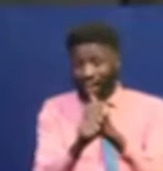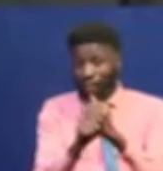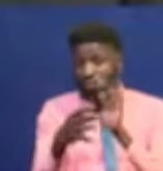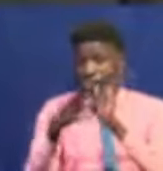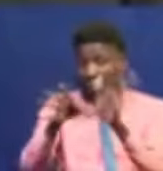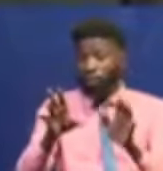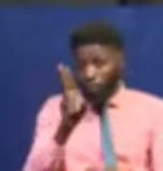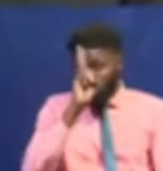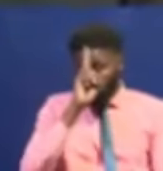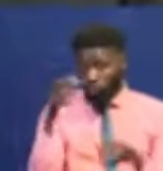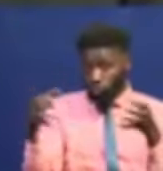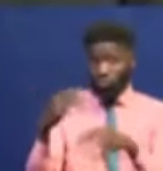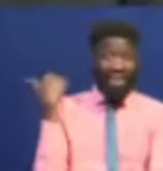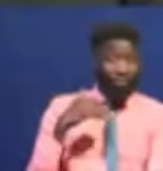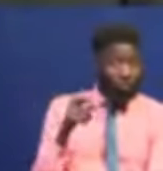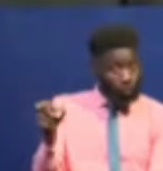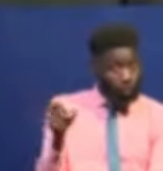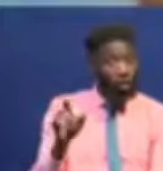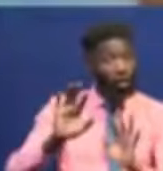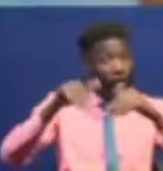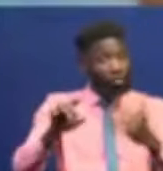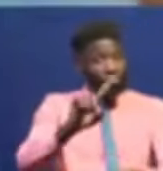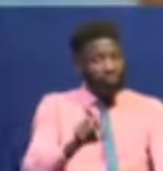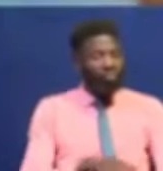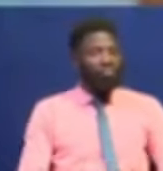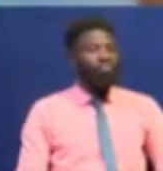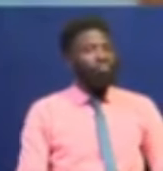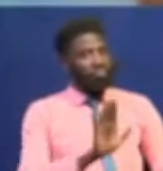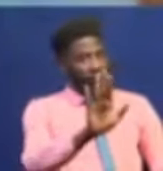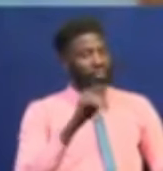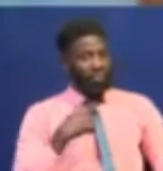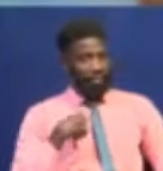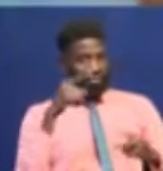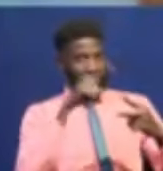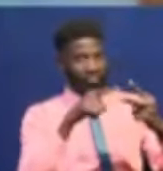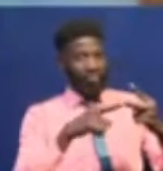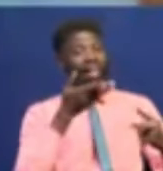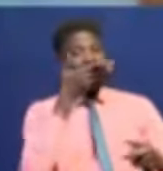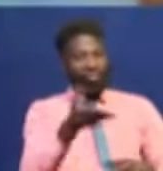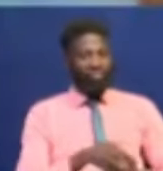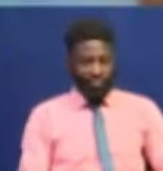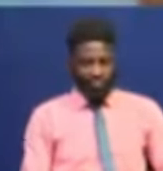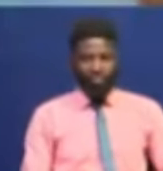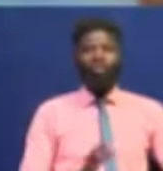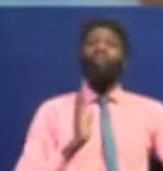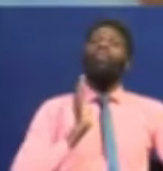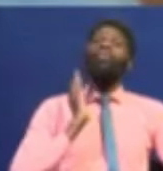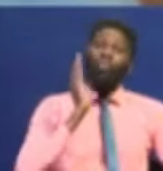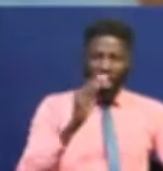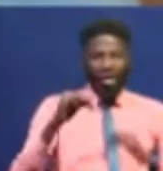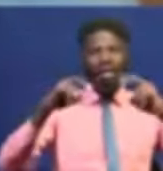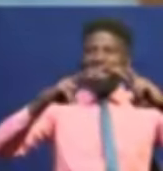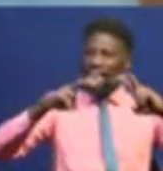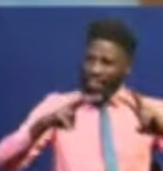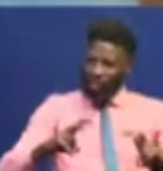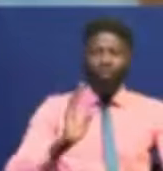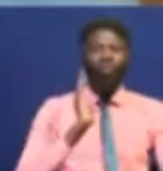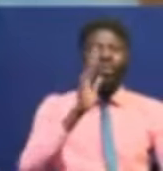coming. Are they the criminals that you're talking about? Let me tell you two things. There will be an investigation